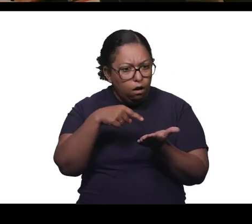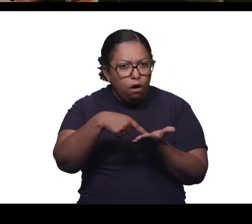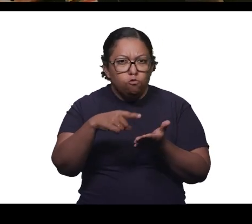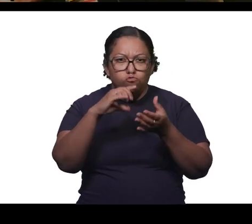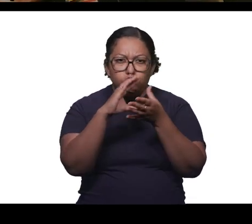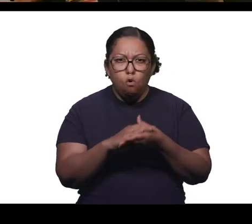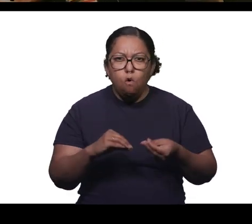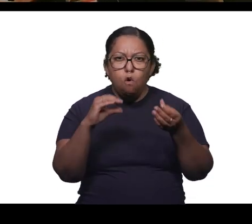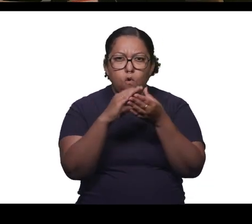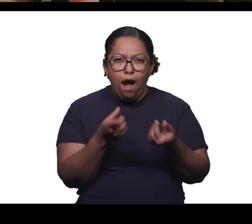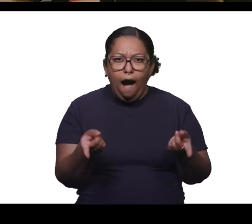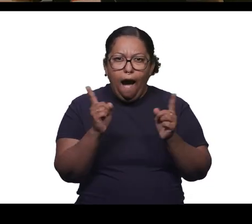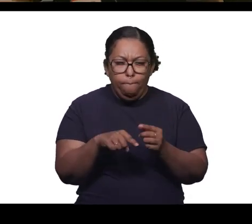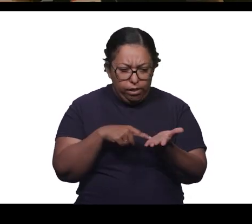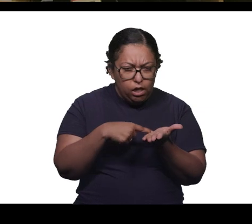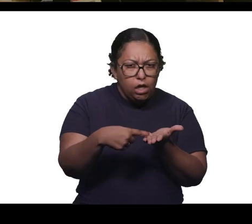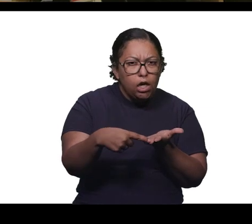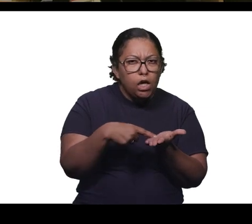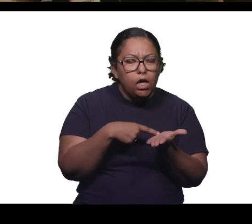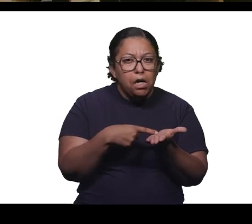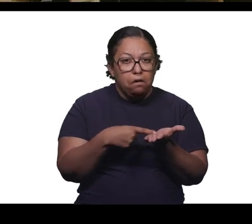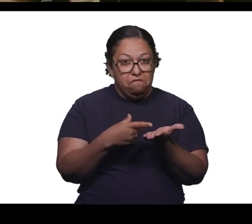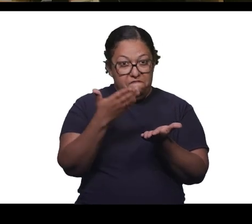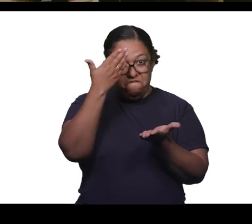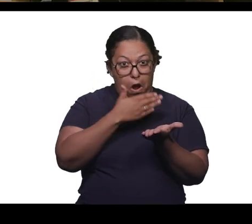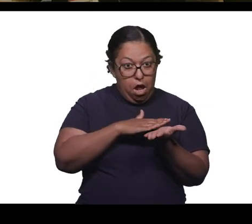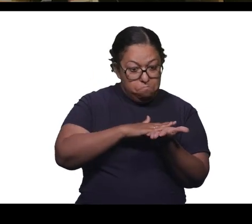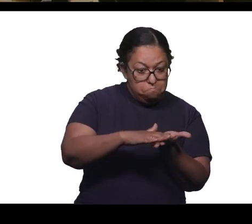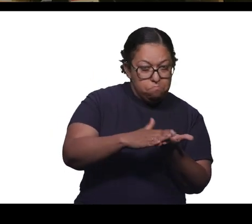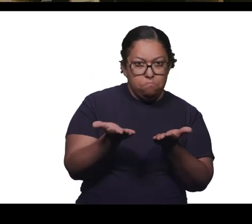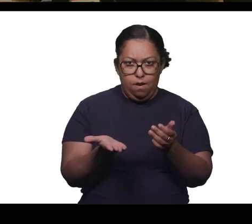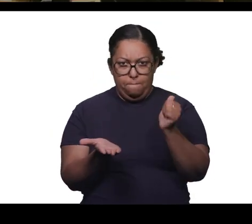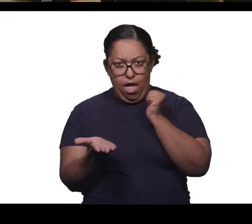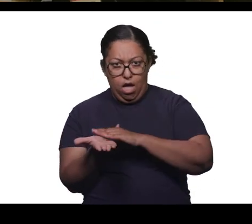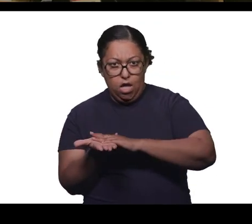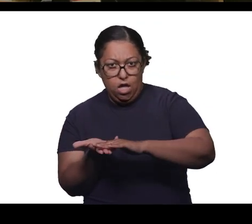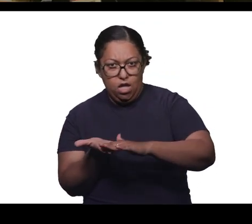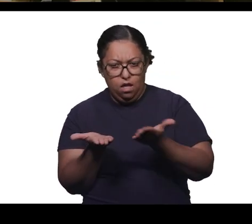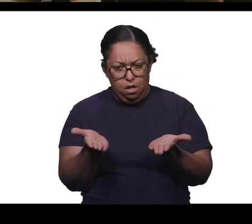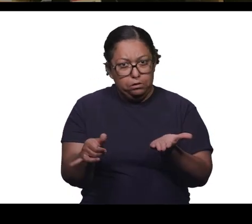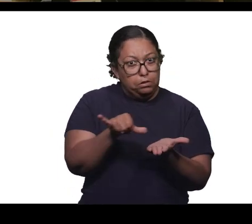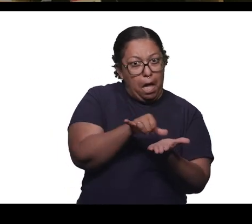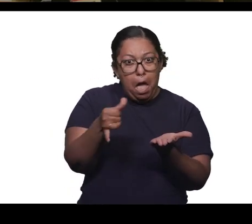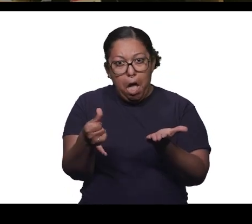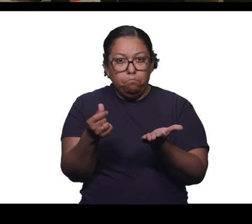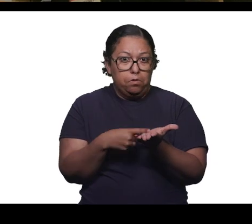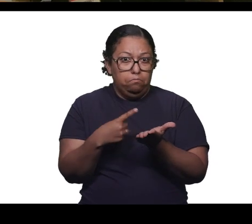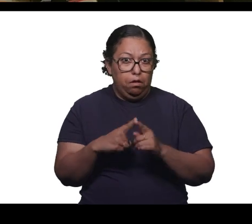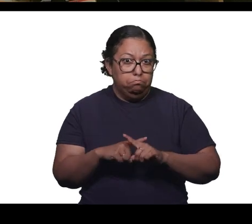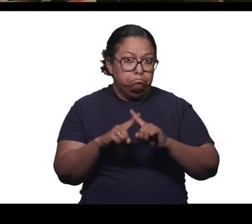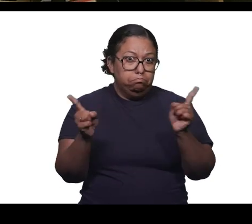You've got the front end papers and the back end papers. Sometimes they're the same, and sometimes those back end papers are